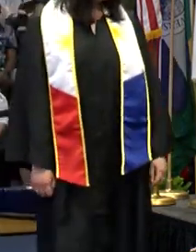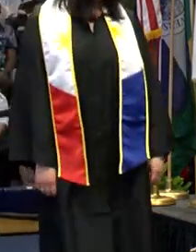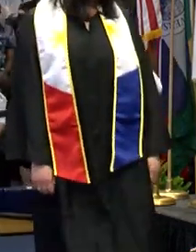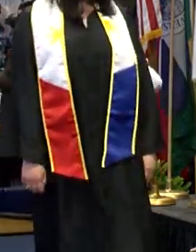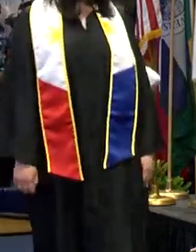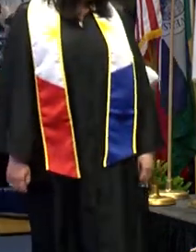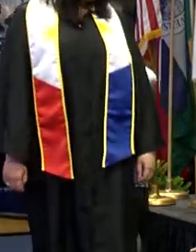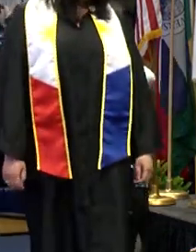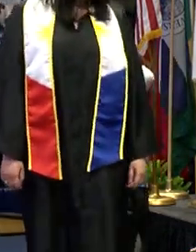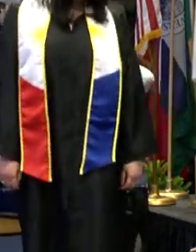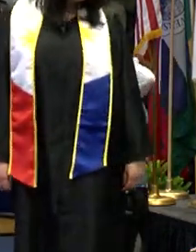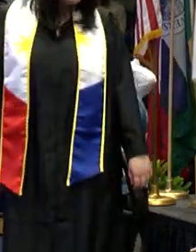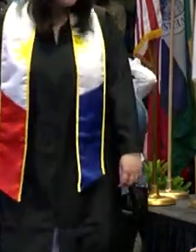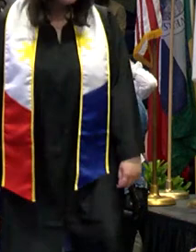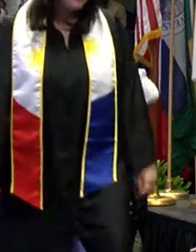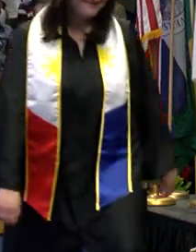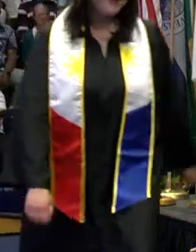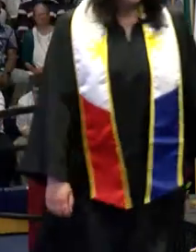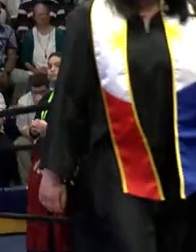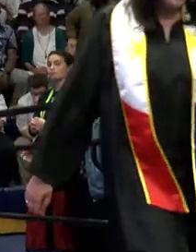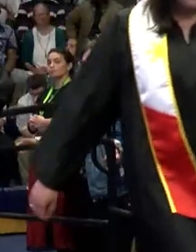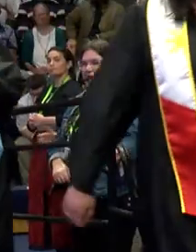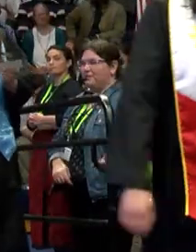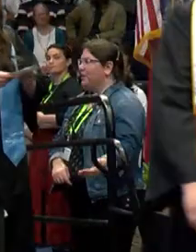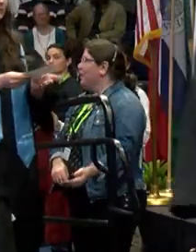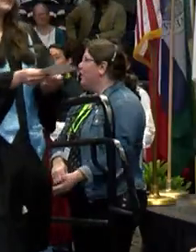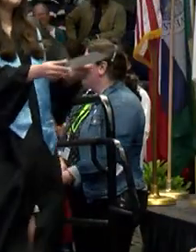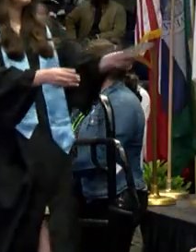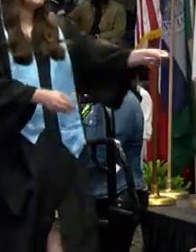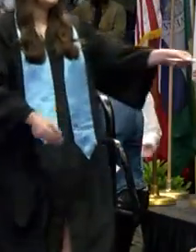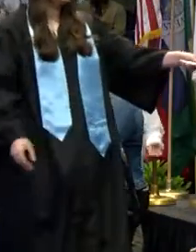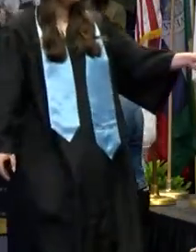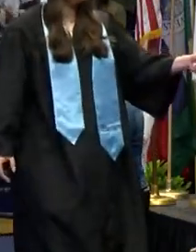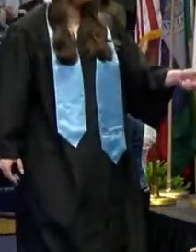Nika Shenandoah Alcorn.